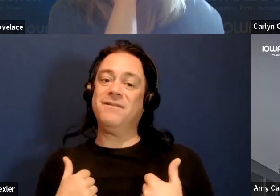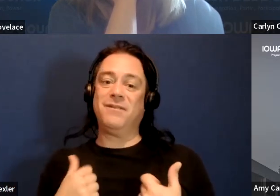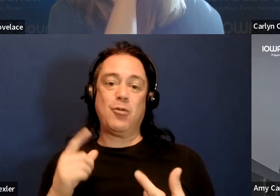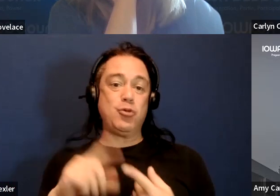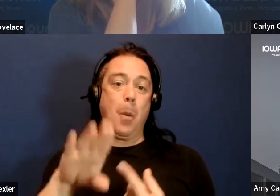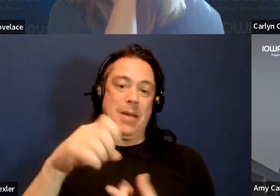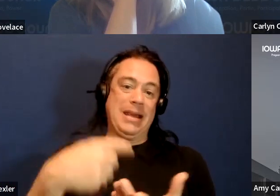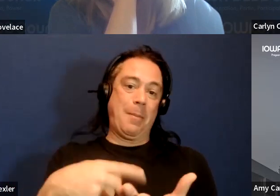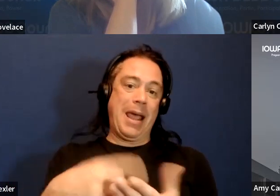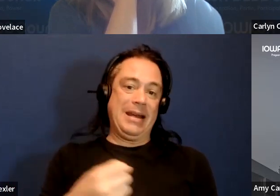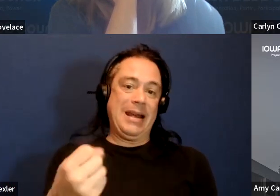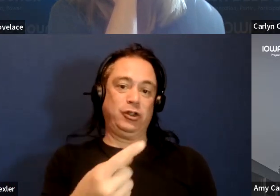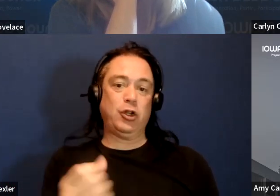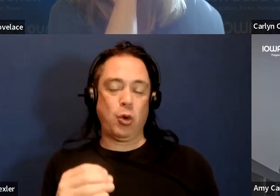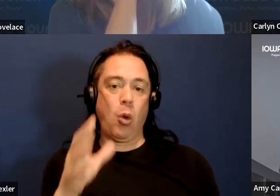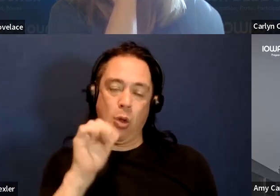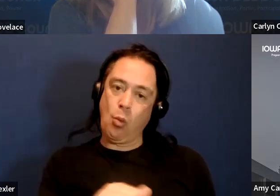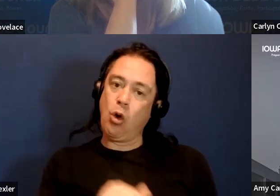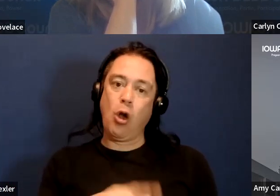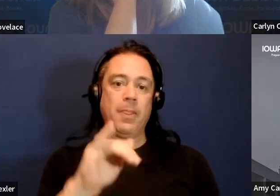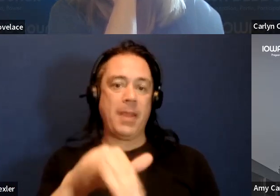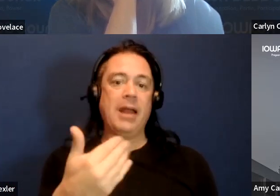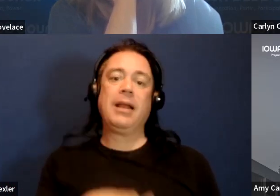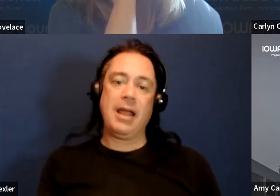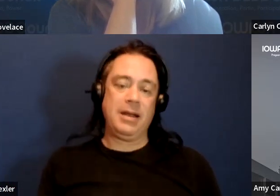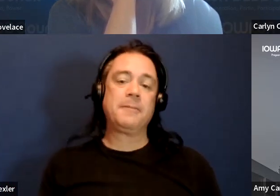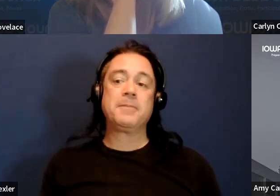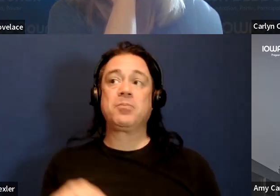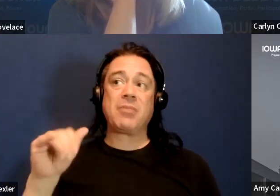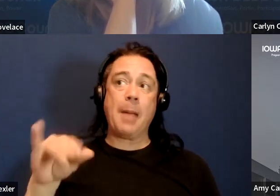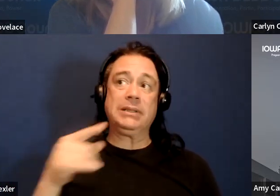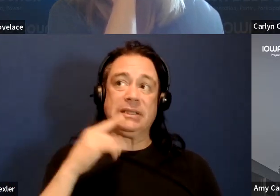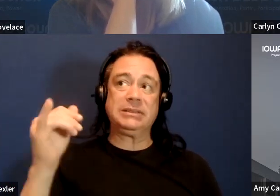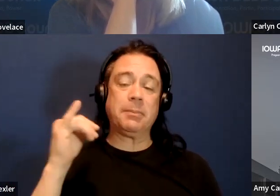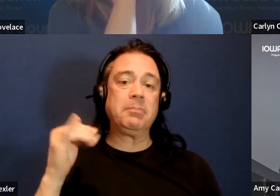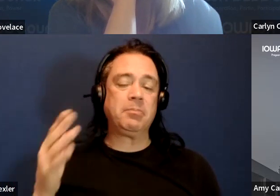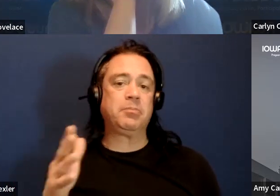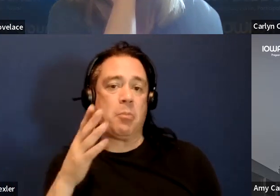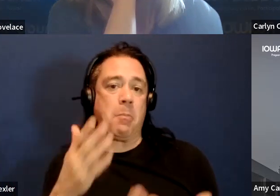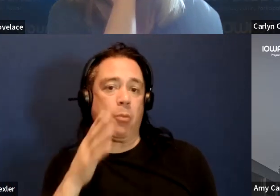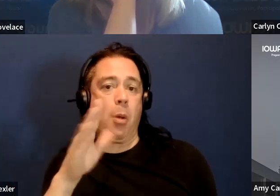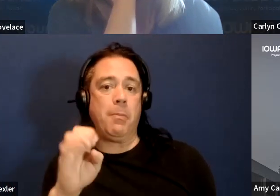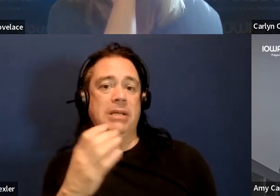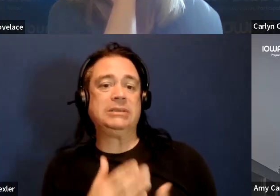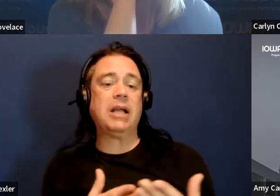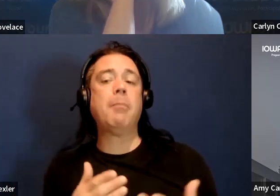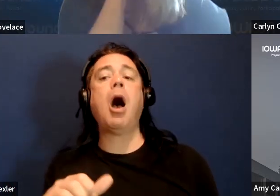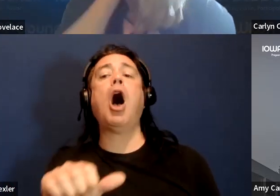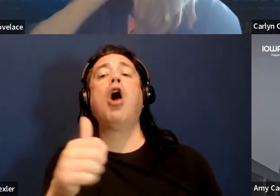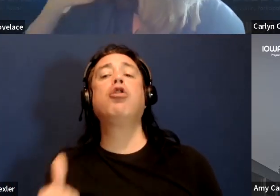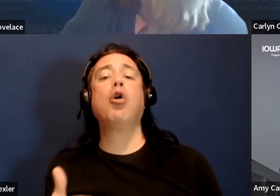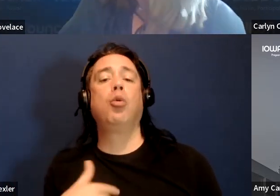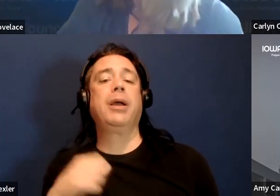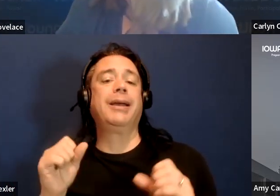next year. So we will work on them again. And as Amy said, there might be some, you know, other things that could